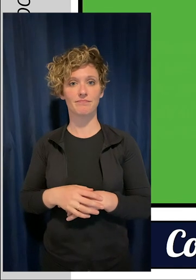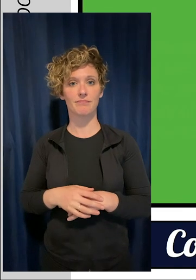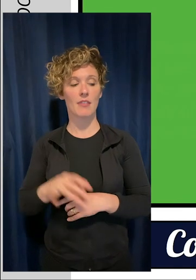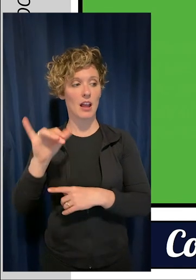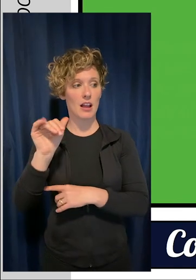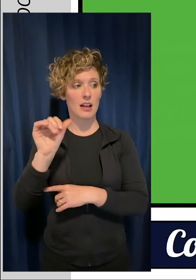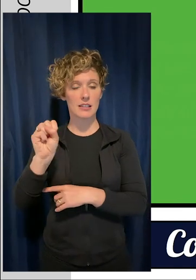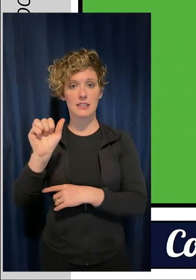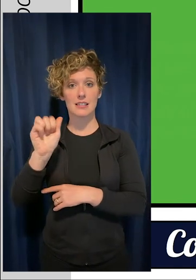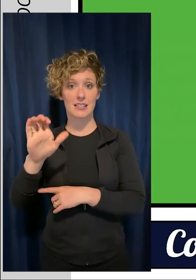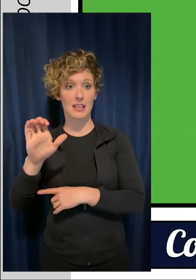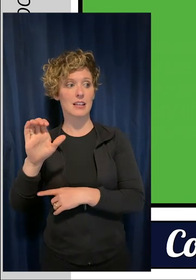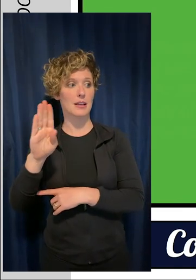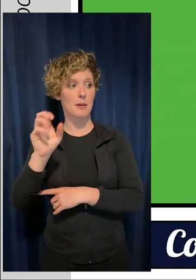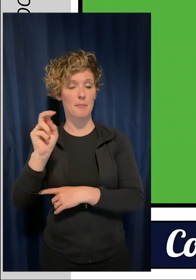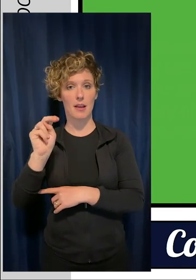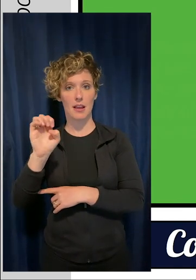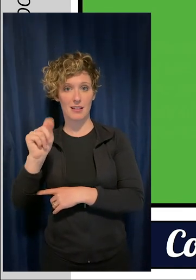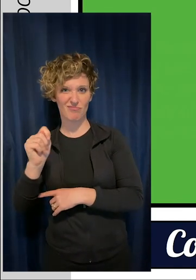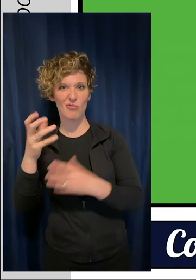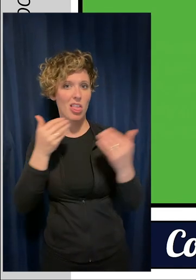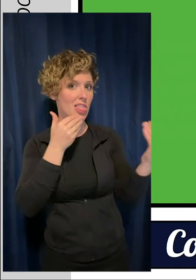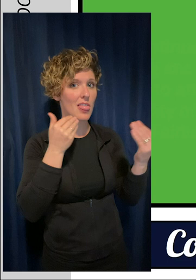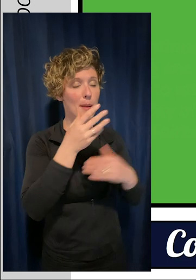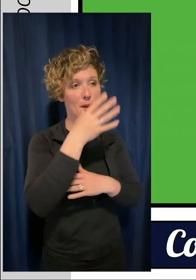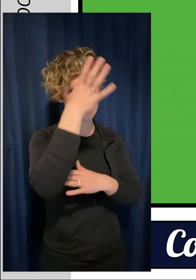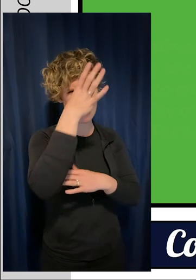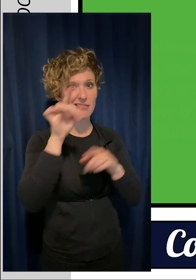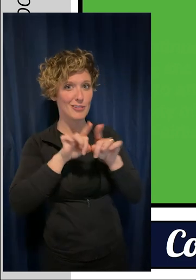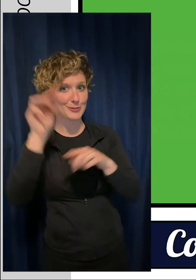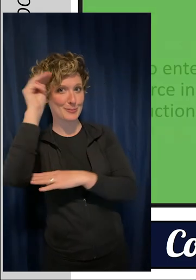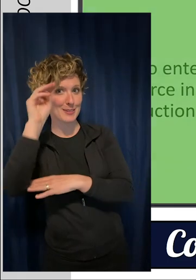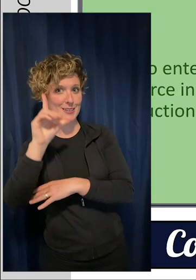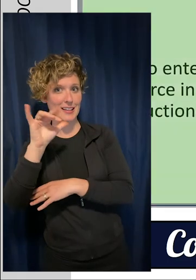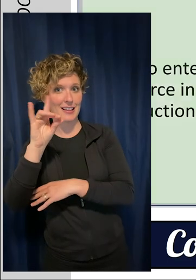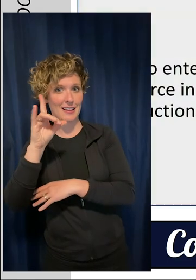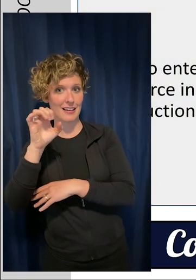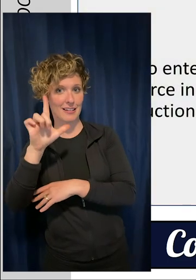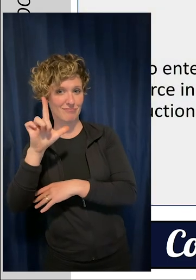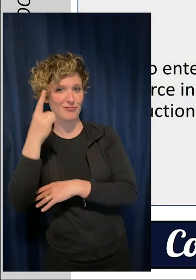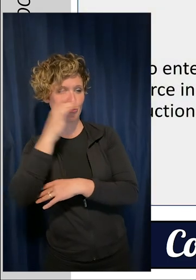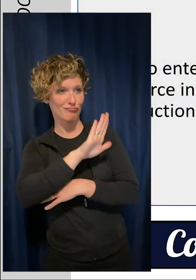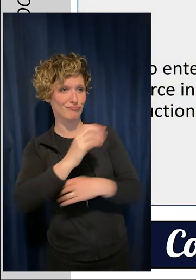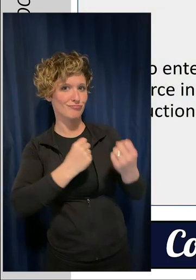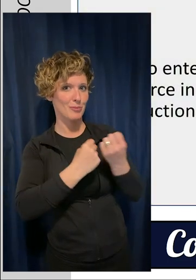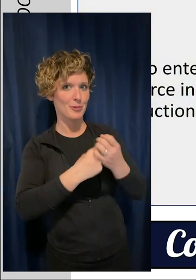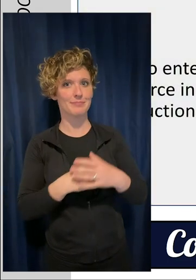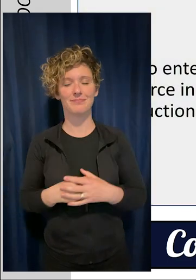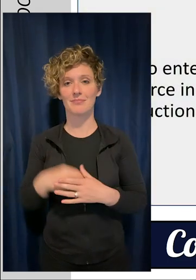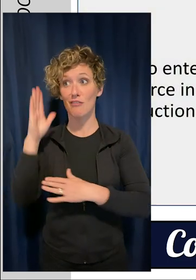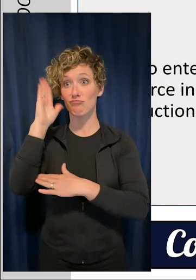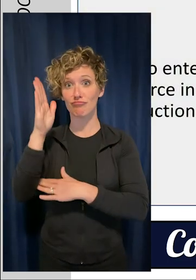Isaac Bennett would like to thank his mom, his dad, and Mr. Lytle for all of their support. In the future, Isaac plans to enter